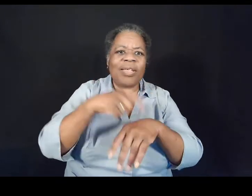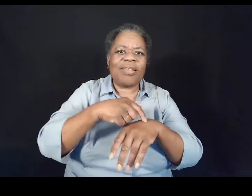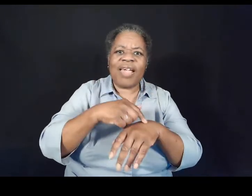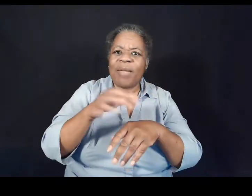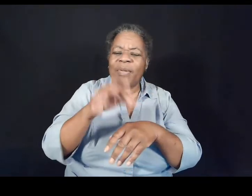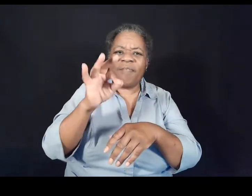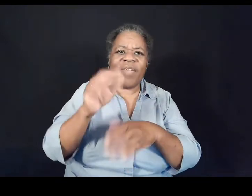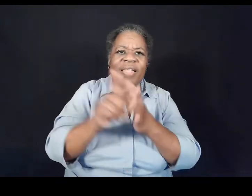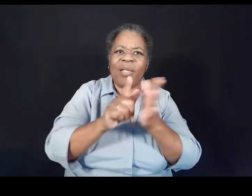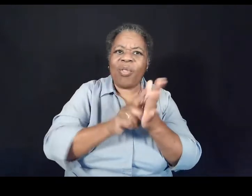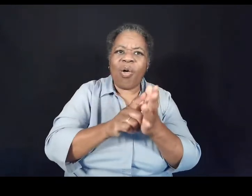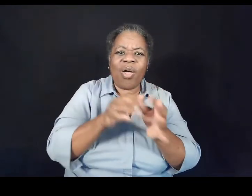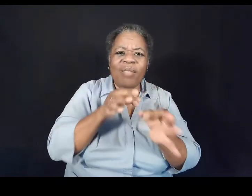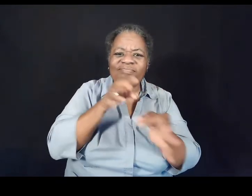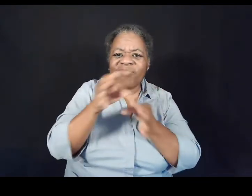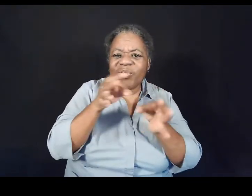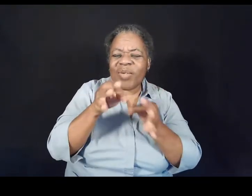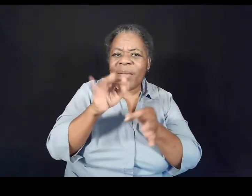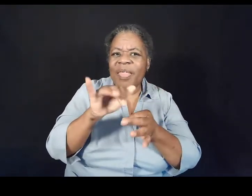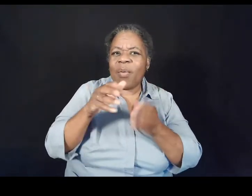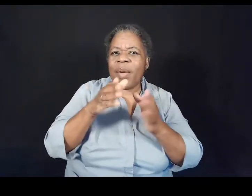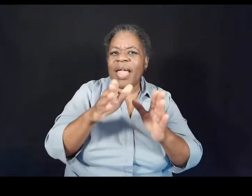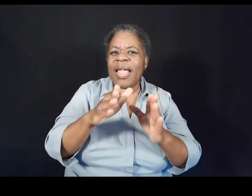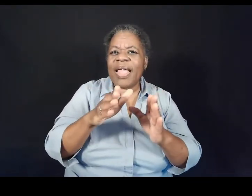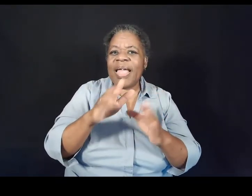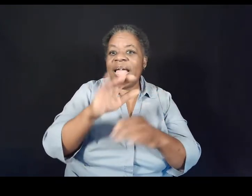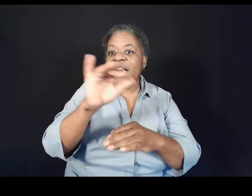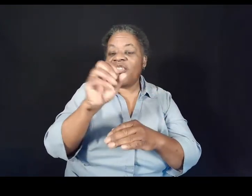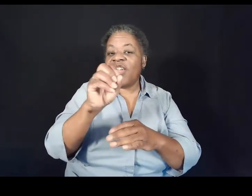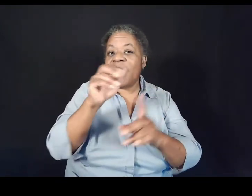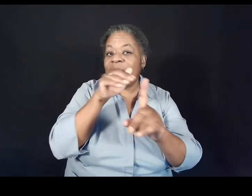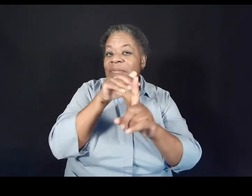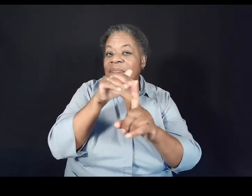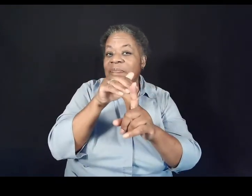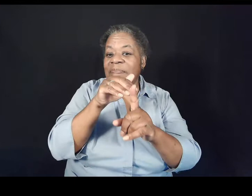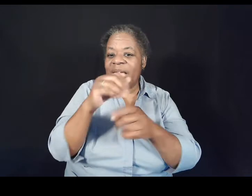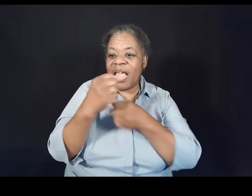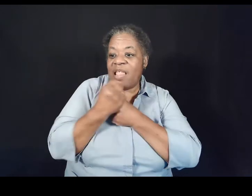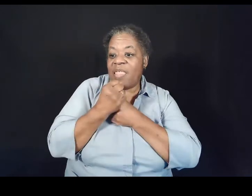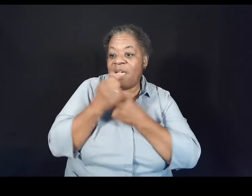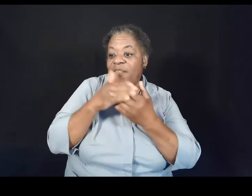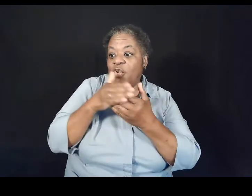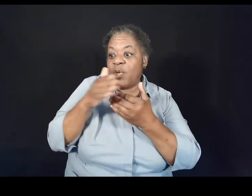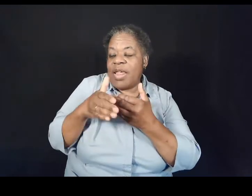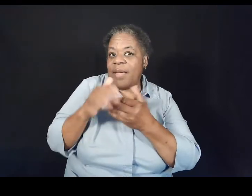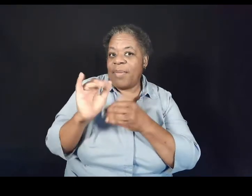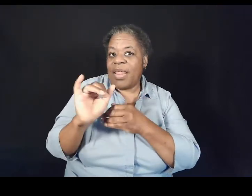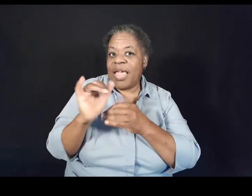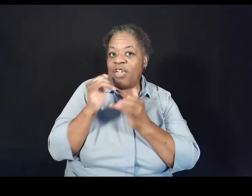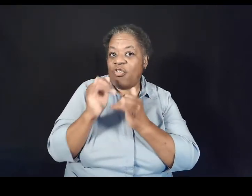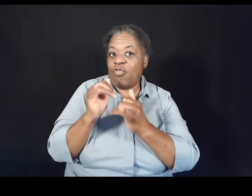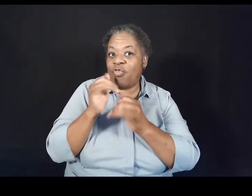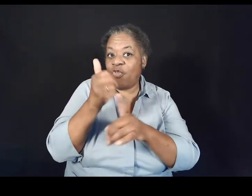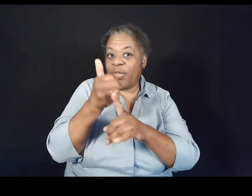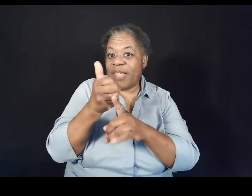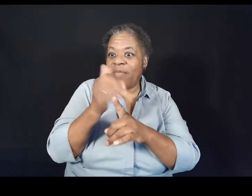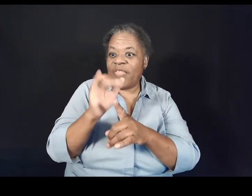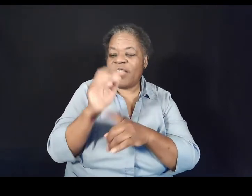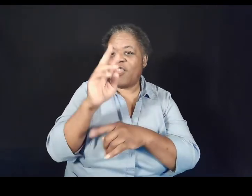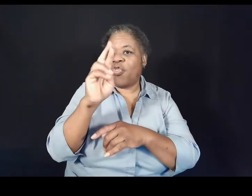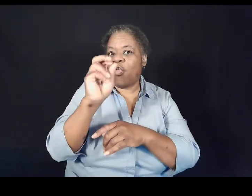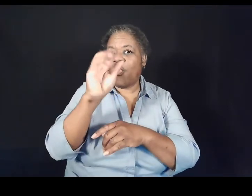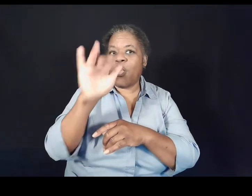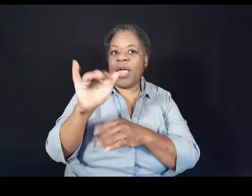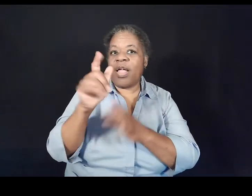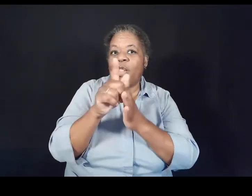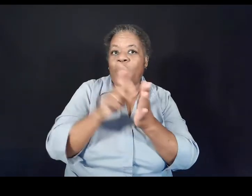Bible. He's reminding us that loving your neighbor as yourself is the royal law because it was